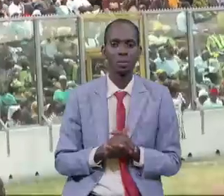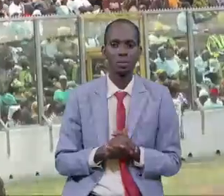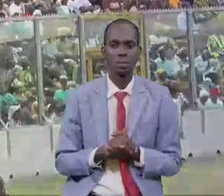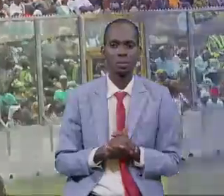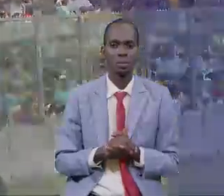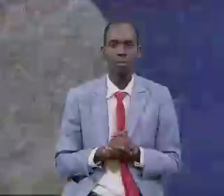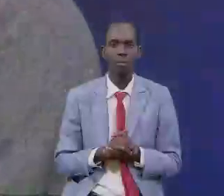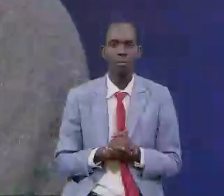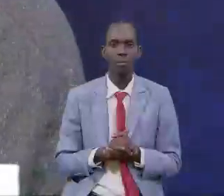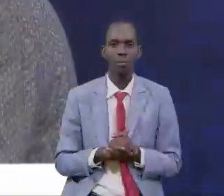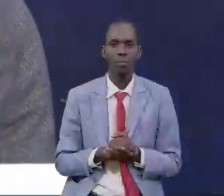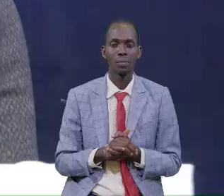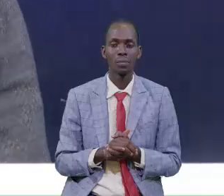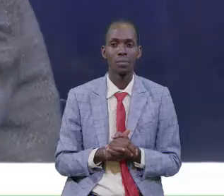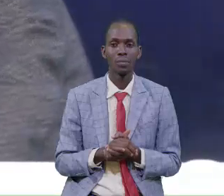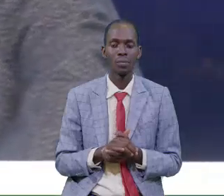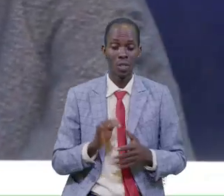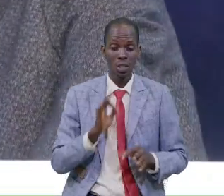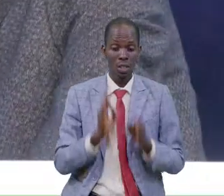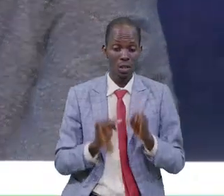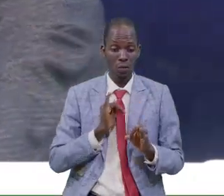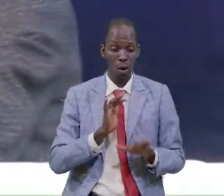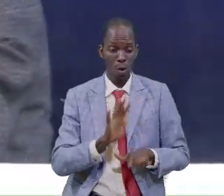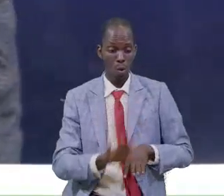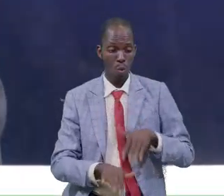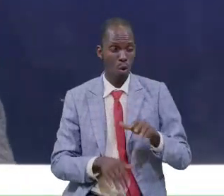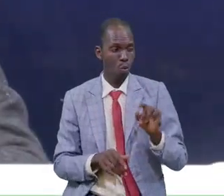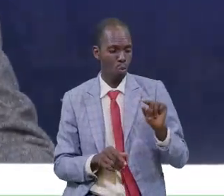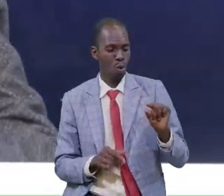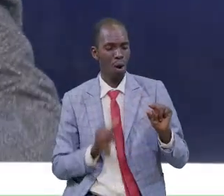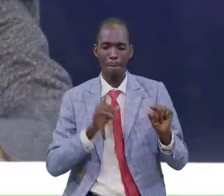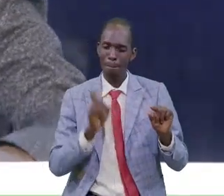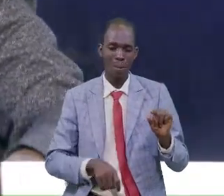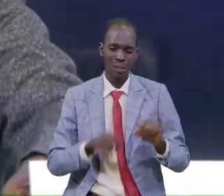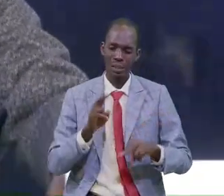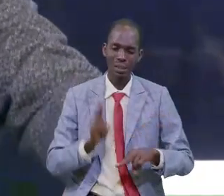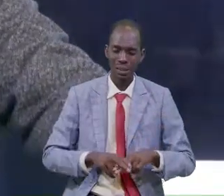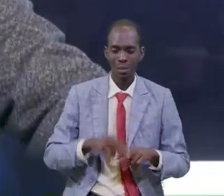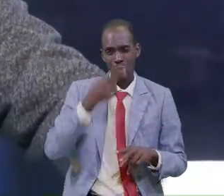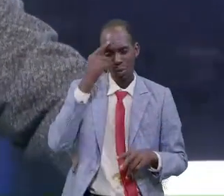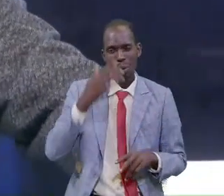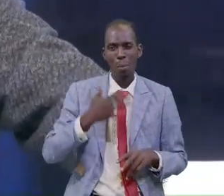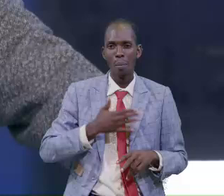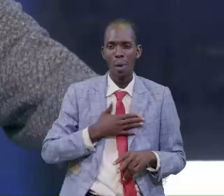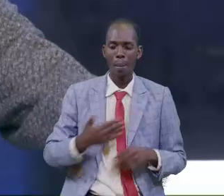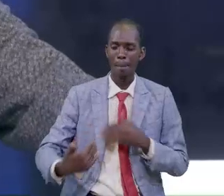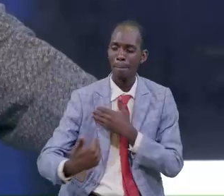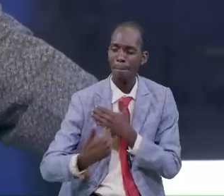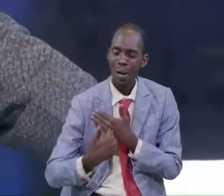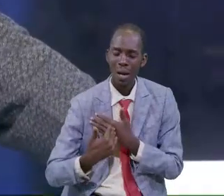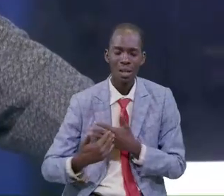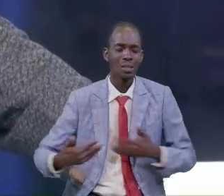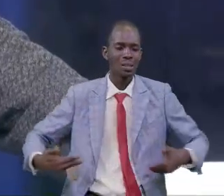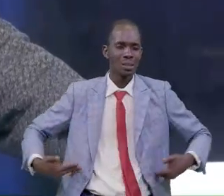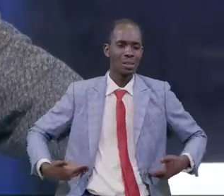When I walk a little, I want to sit down somewhere because my weight, my back, every part is so